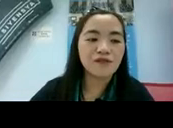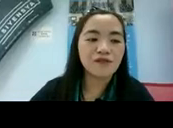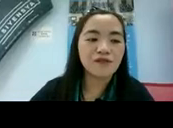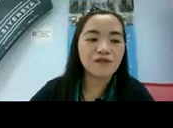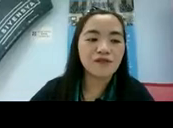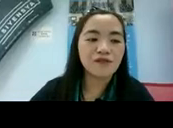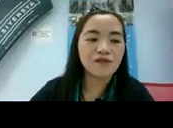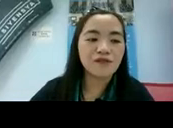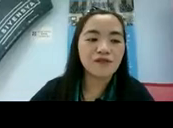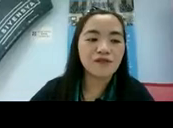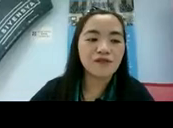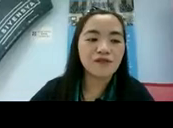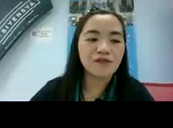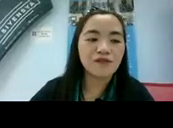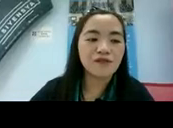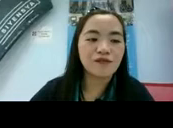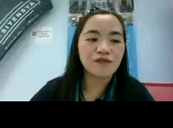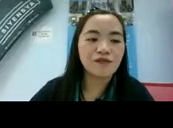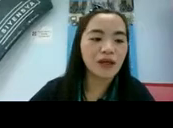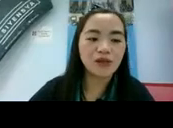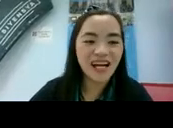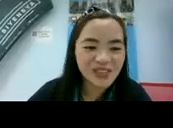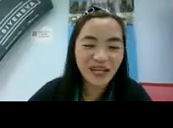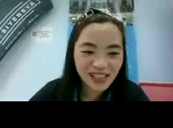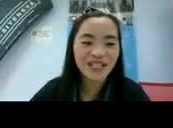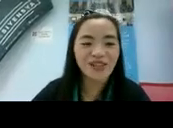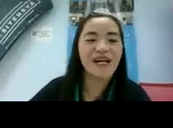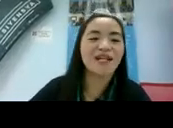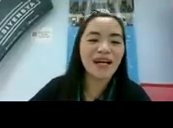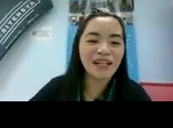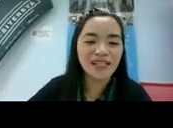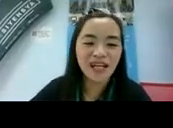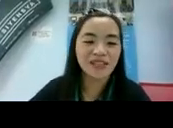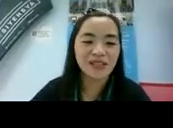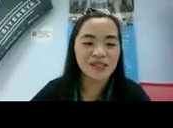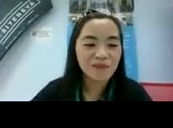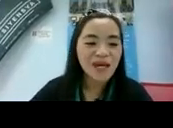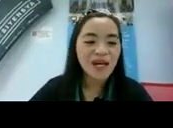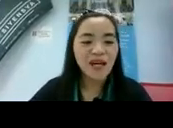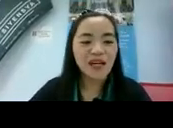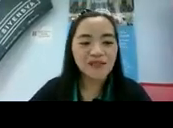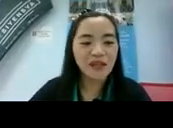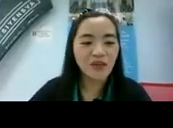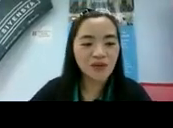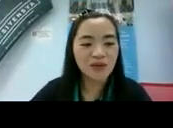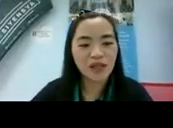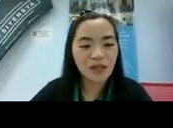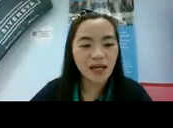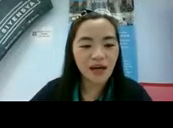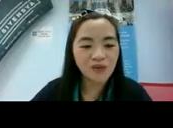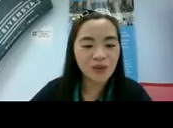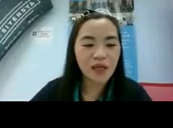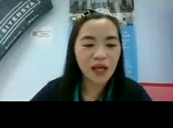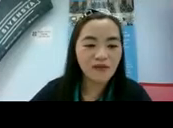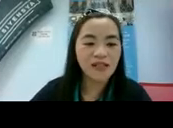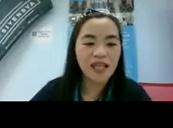with SNT Idols. So makikita nyo po dito yung ating mga SNT Idols. And by 1 to 3 p.m.,